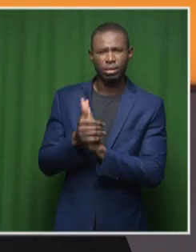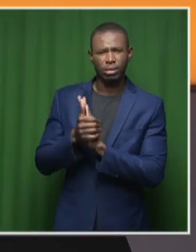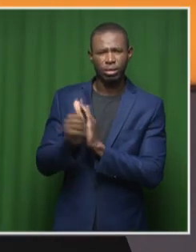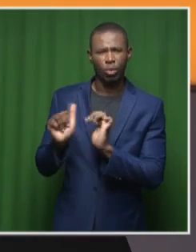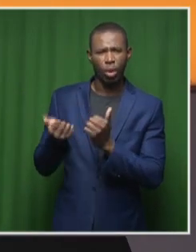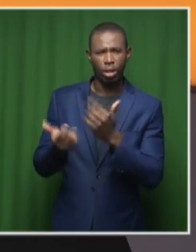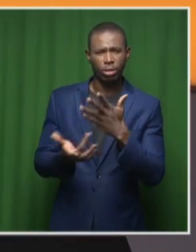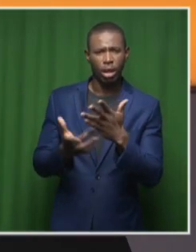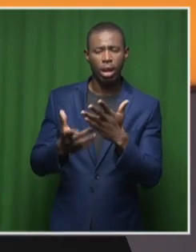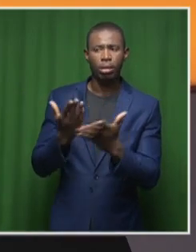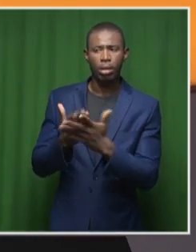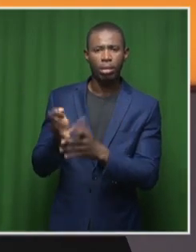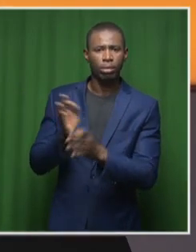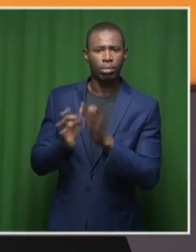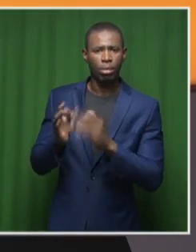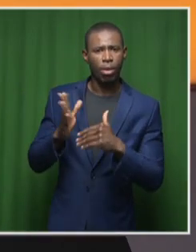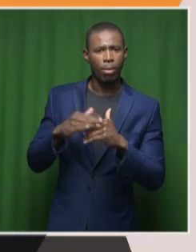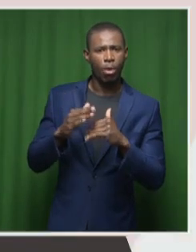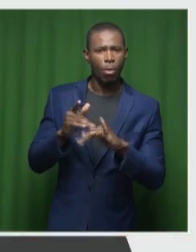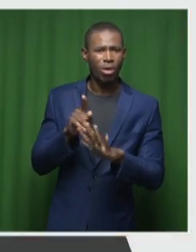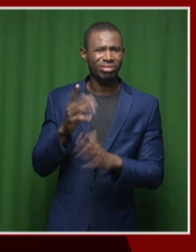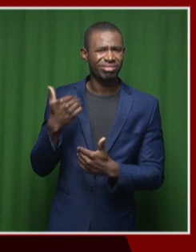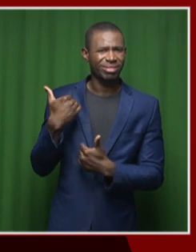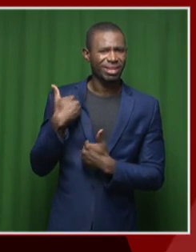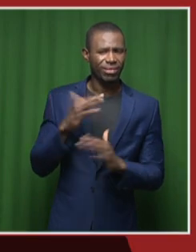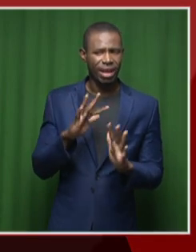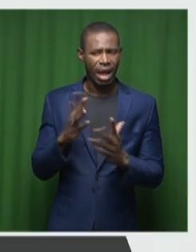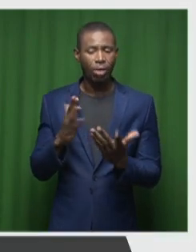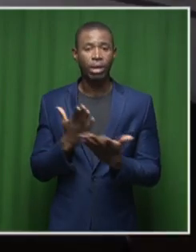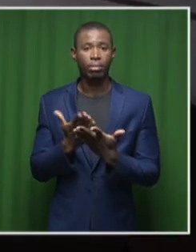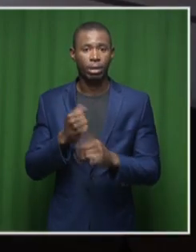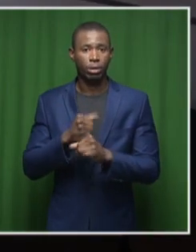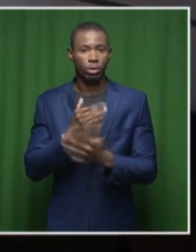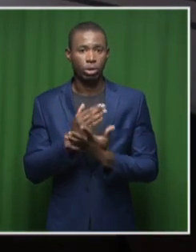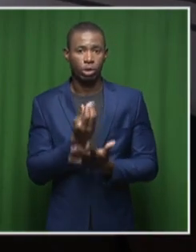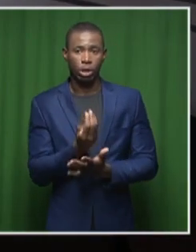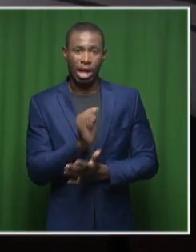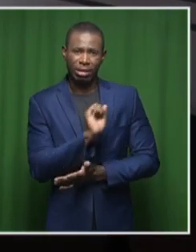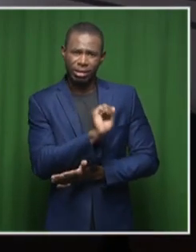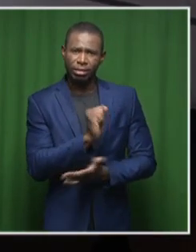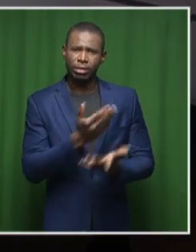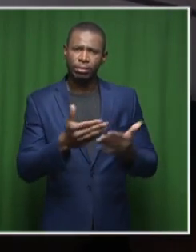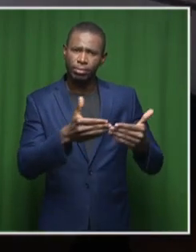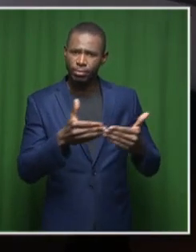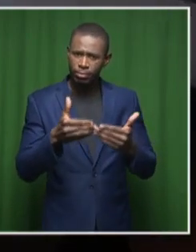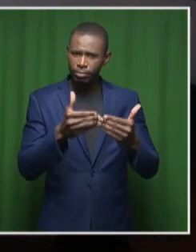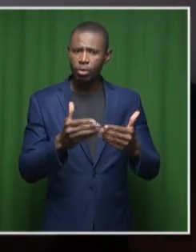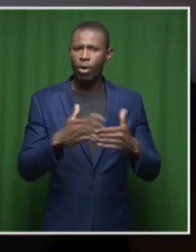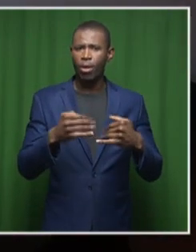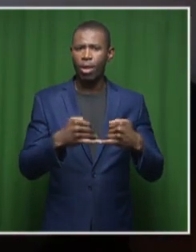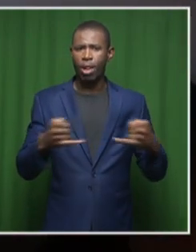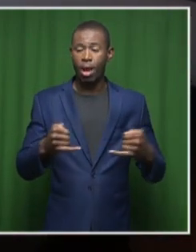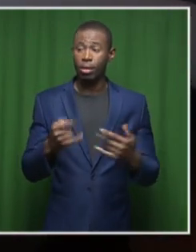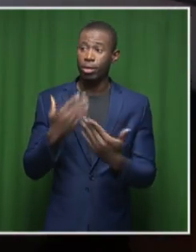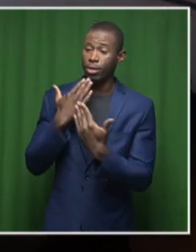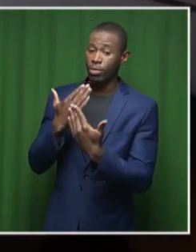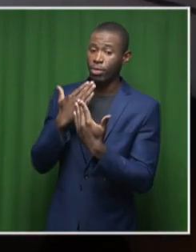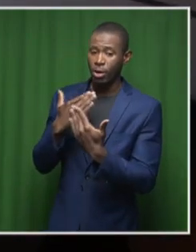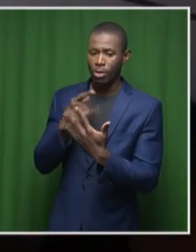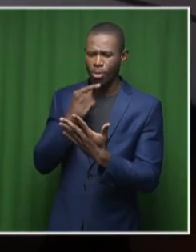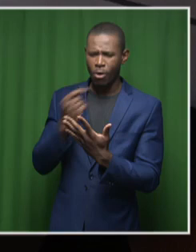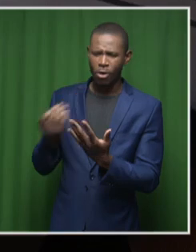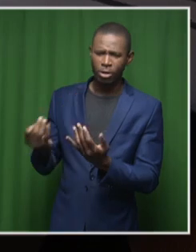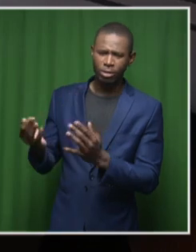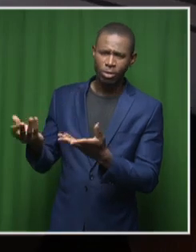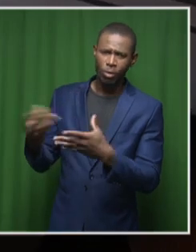and how they can be used to safeguard their child's digital well-being. Now, Boniswa, a very good morning. Thank you so much for joining us. Welcome. Good morning. Thank you for having me. Oh,